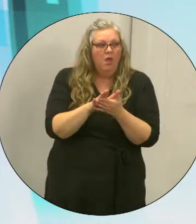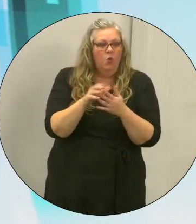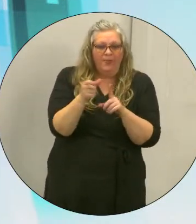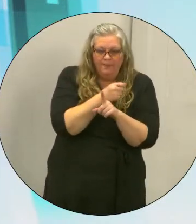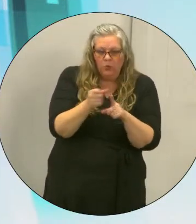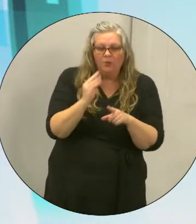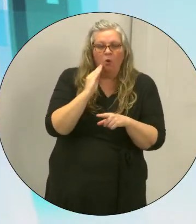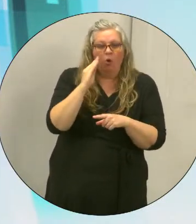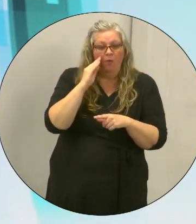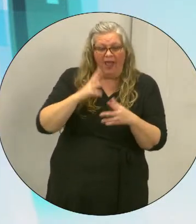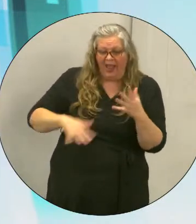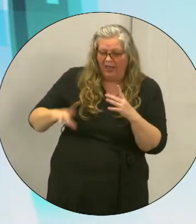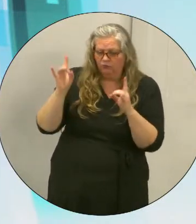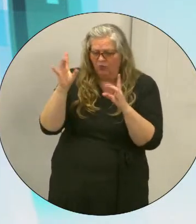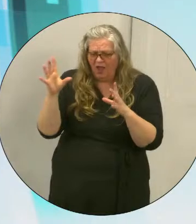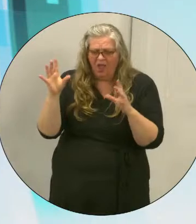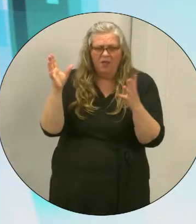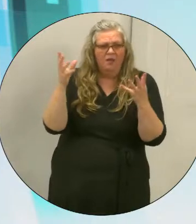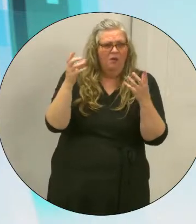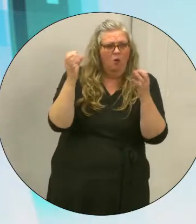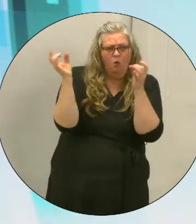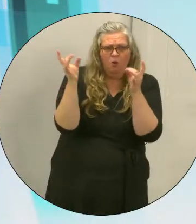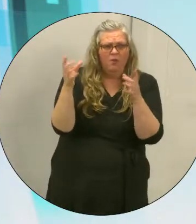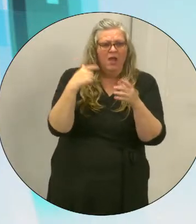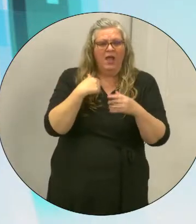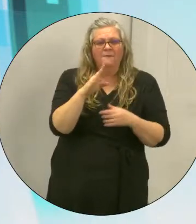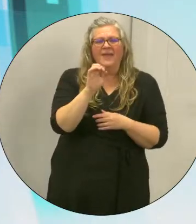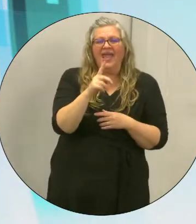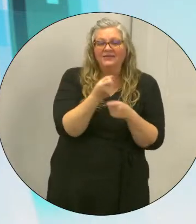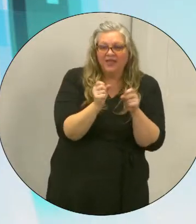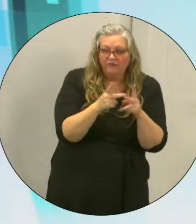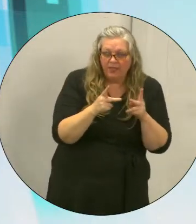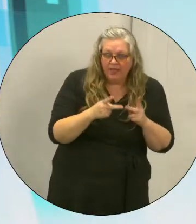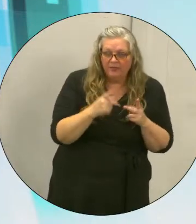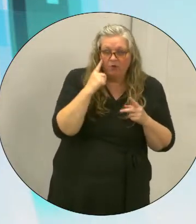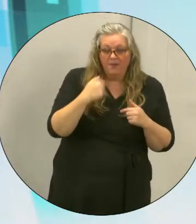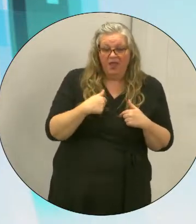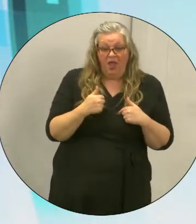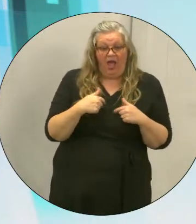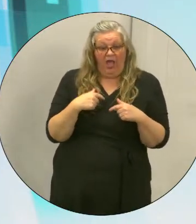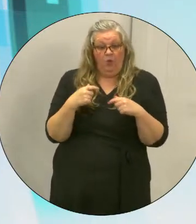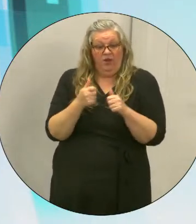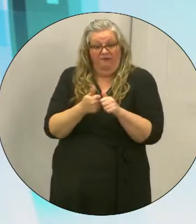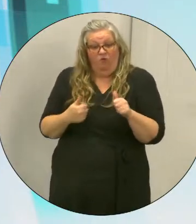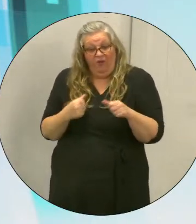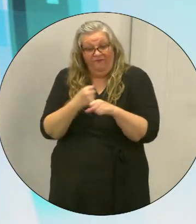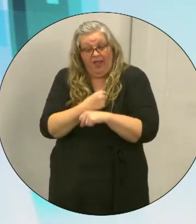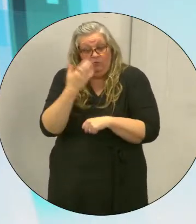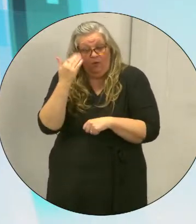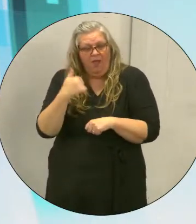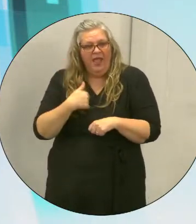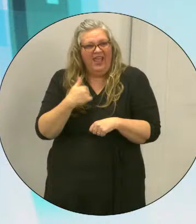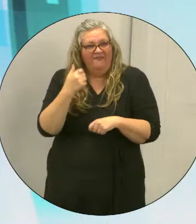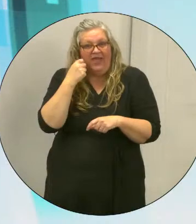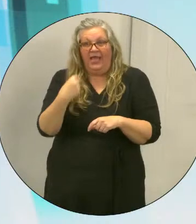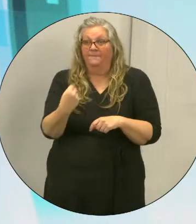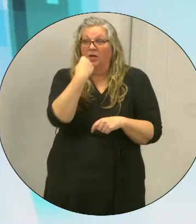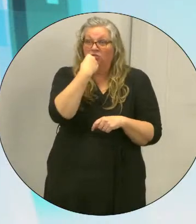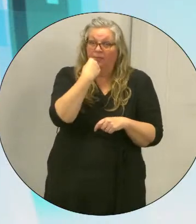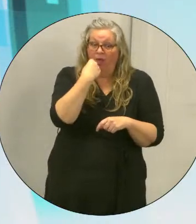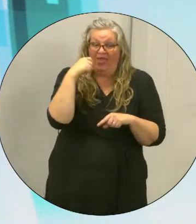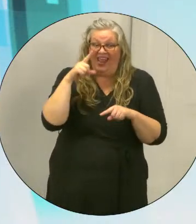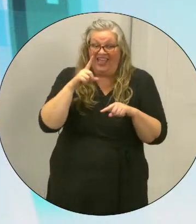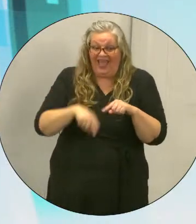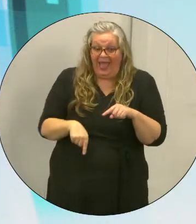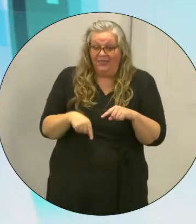home. I was surrounded by crime and violence. Band was a safe place for me. I remember I would avoid fights because I'd think, what if I get punched in the mouth and I can't